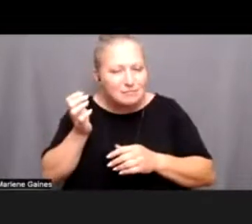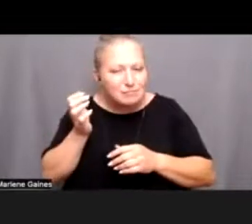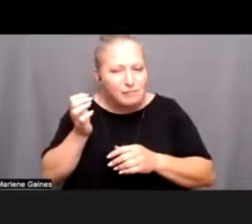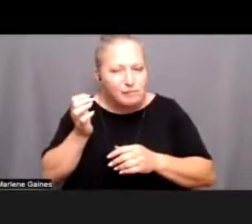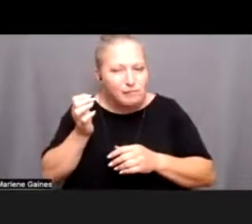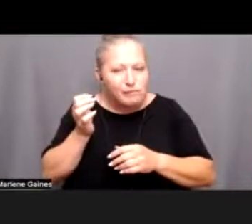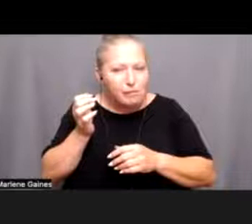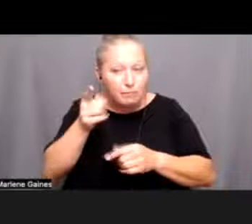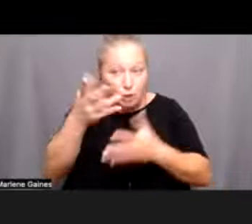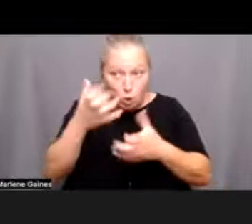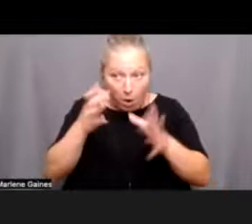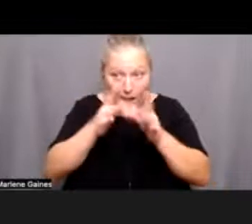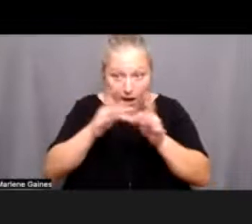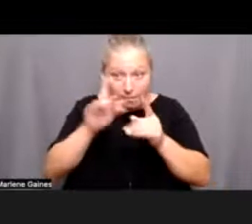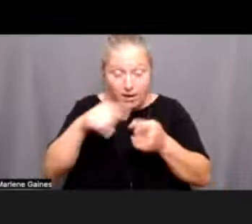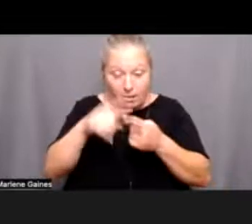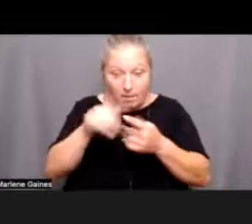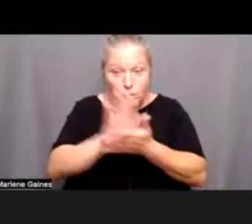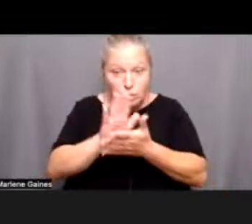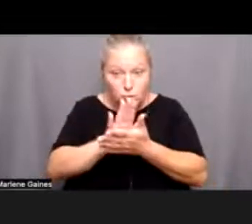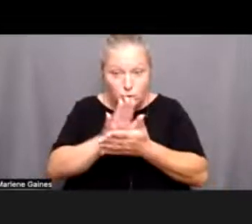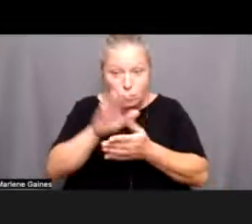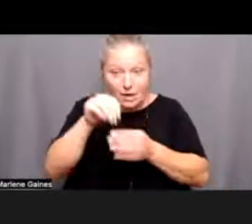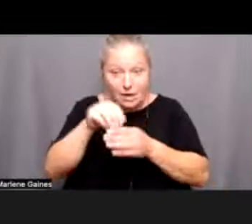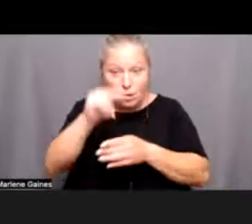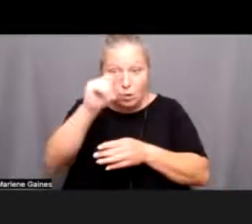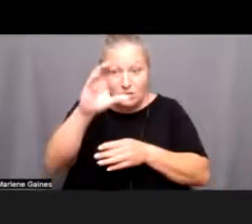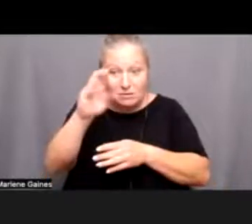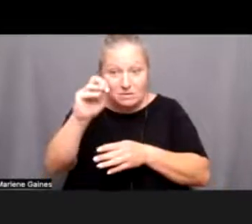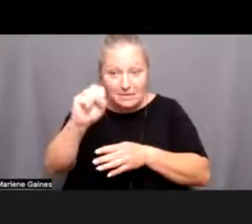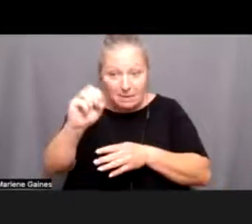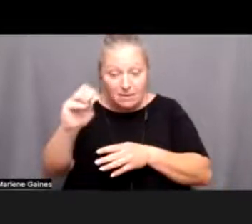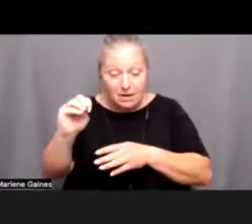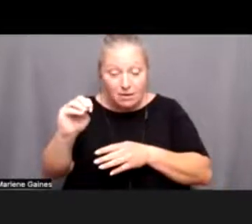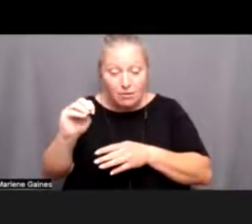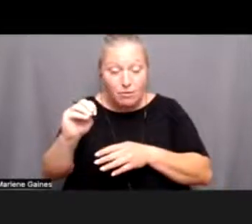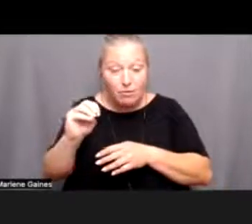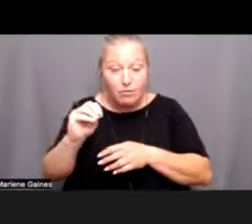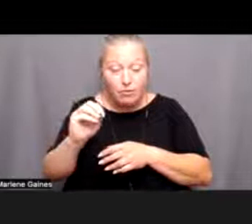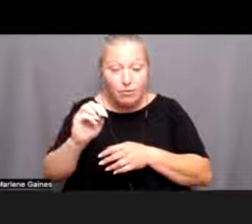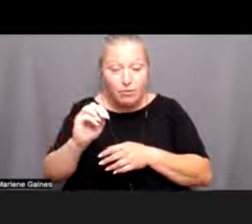Yeah, did you want to make any comments on the school in North Central San Mateo?